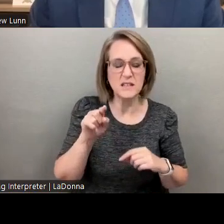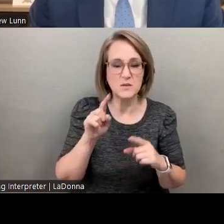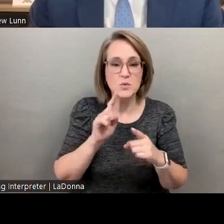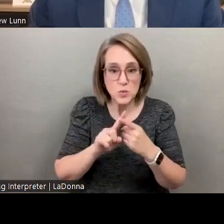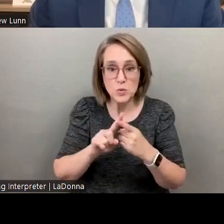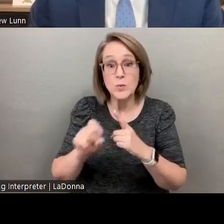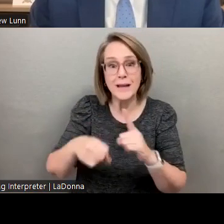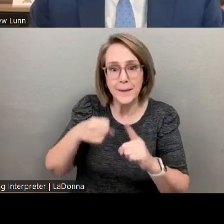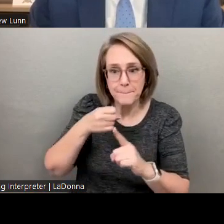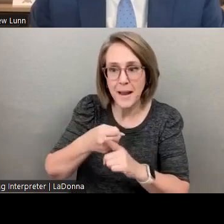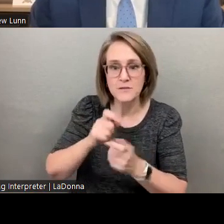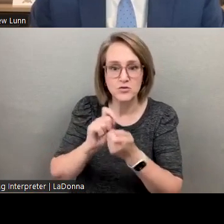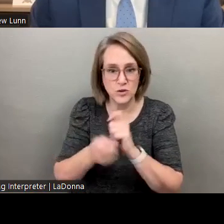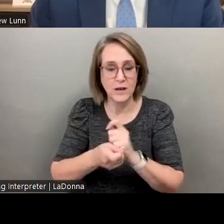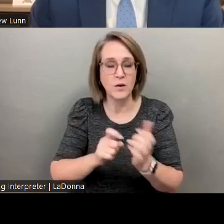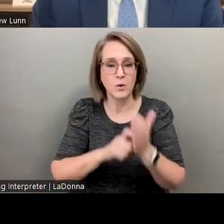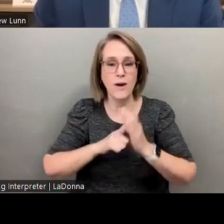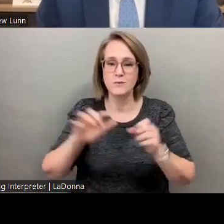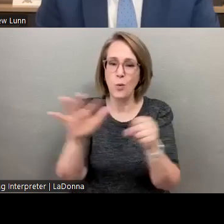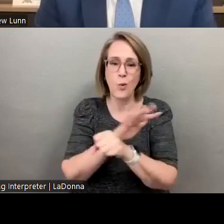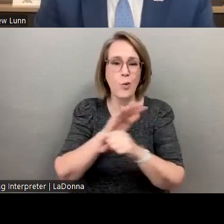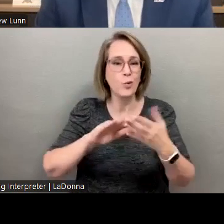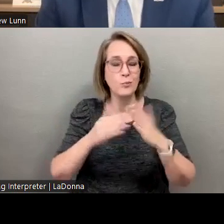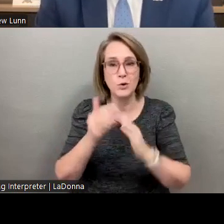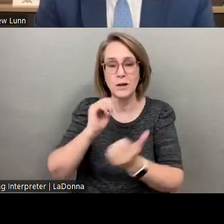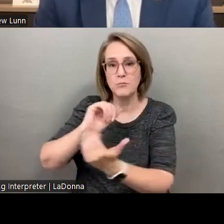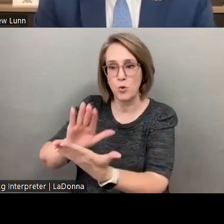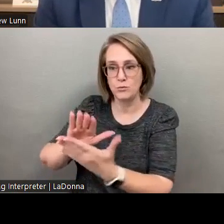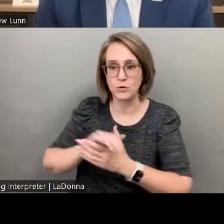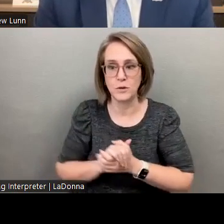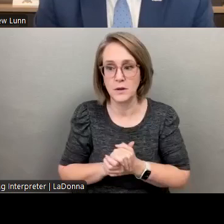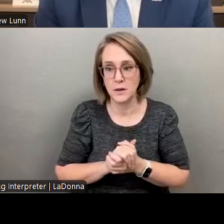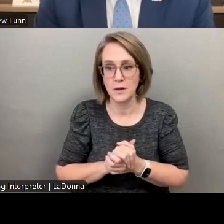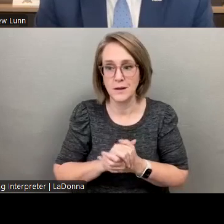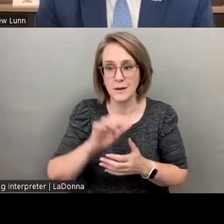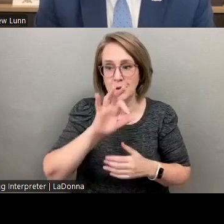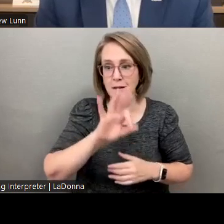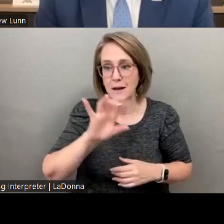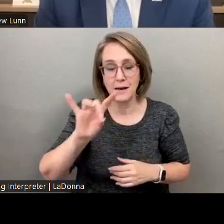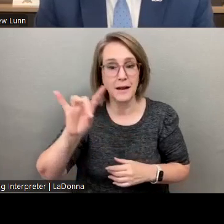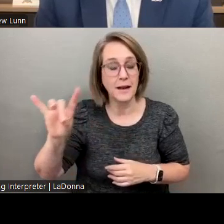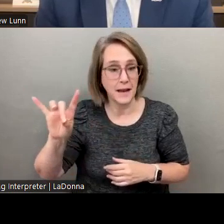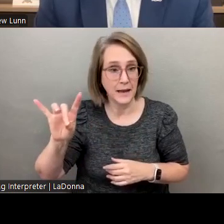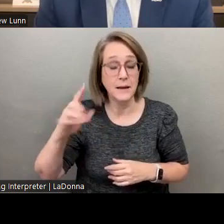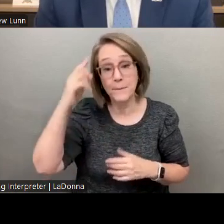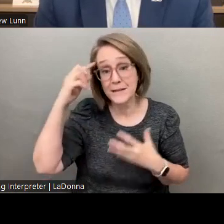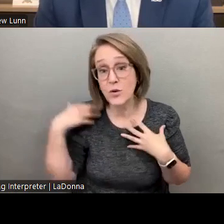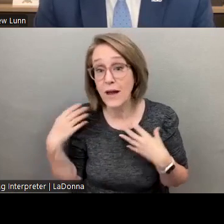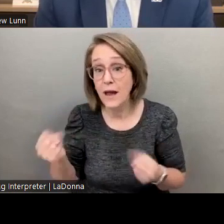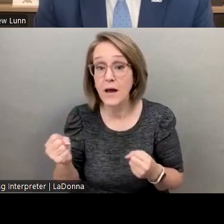community approach to these challenges. 988, mental health, alternative responses, substance